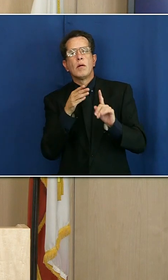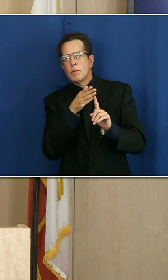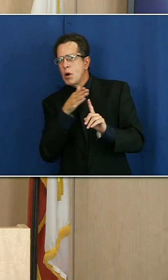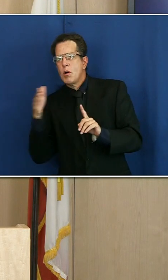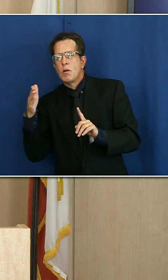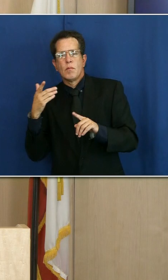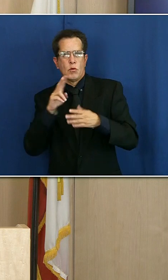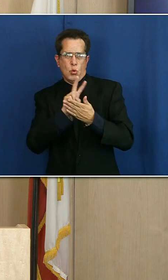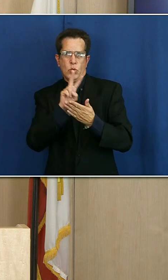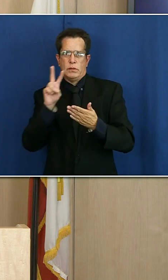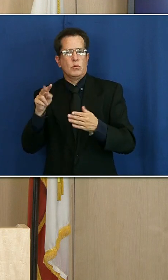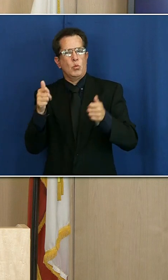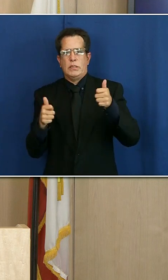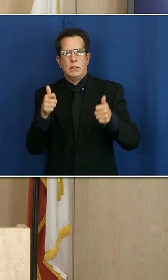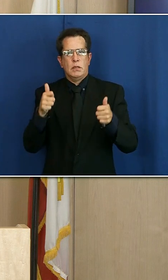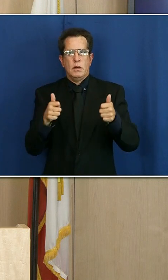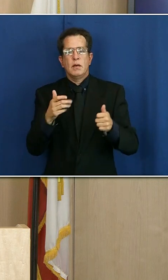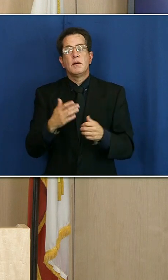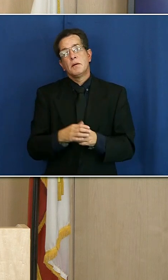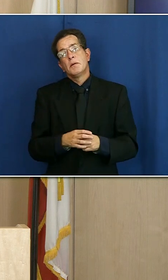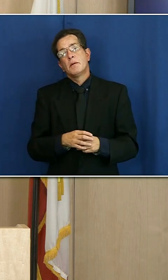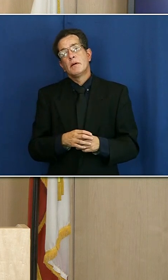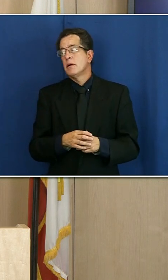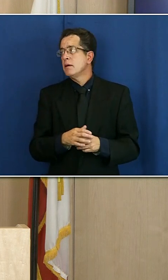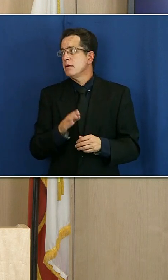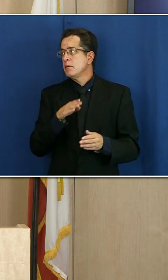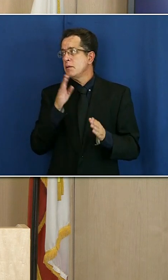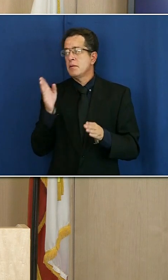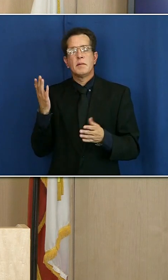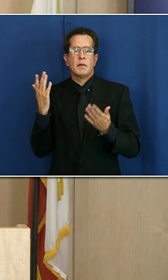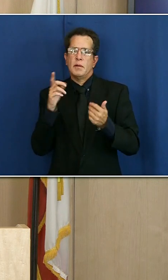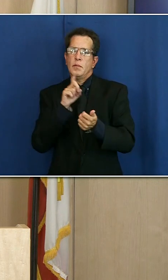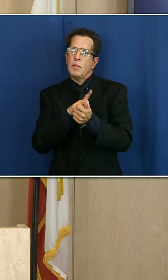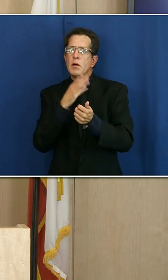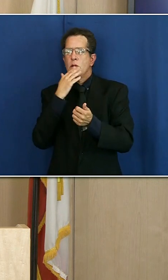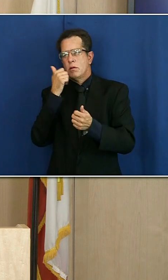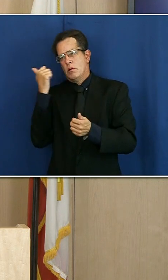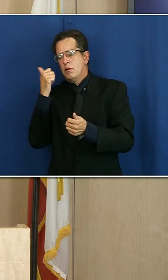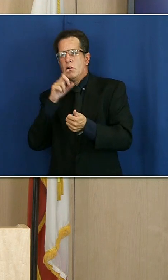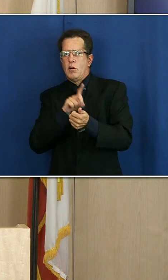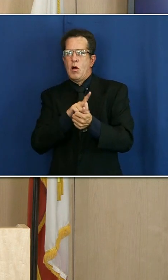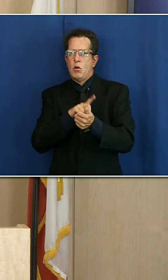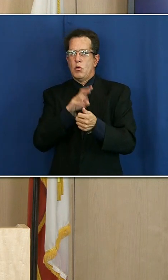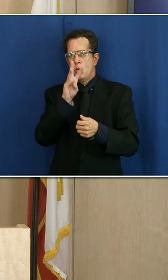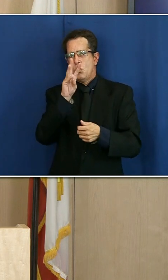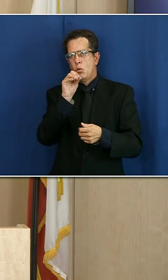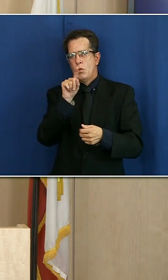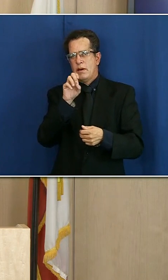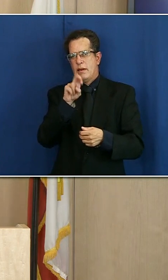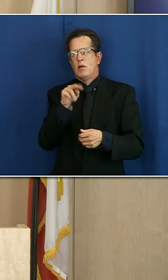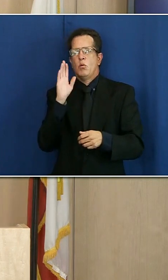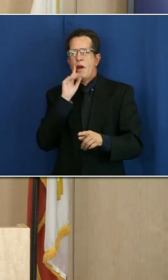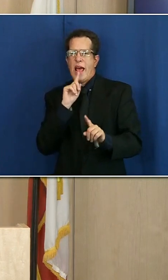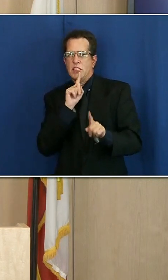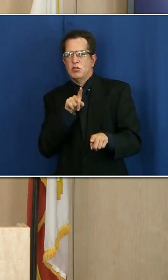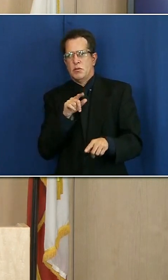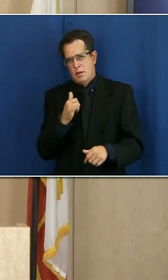well, I guess we're not sure. Dr. Wooten may have a brief comment.